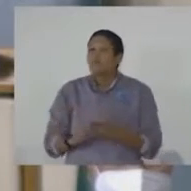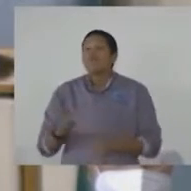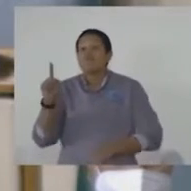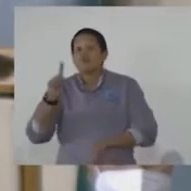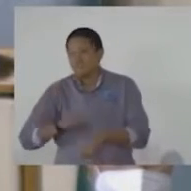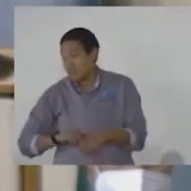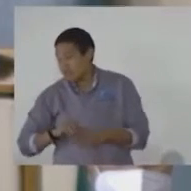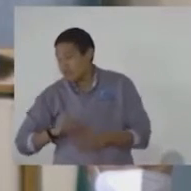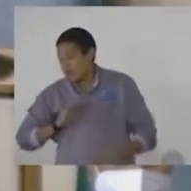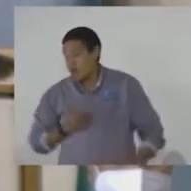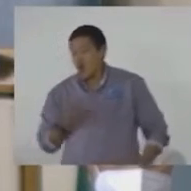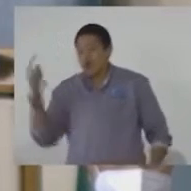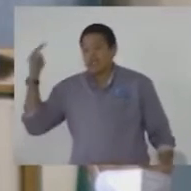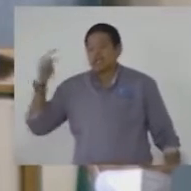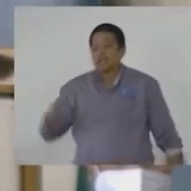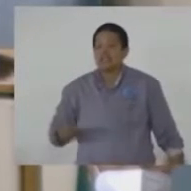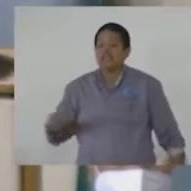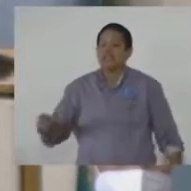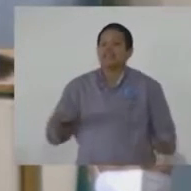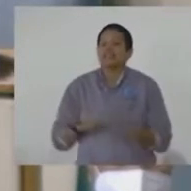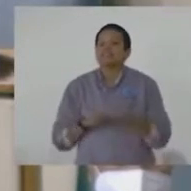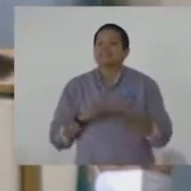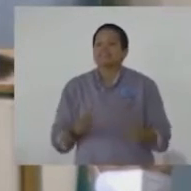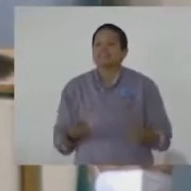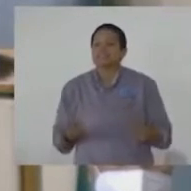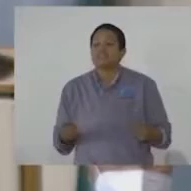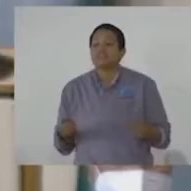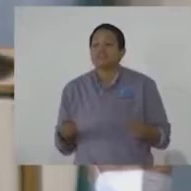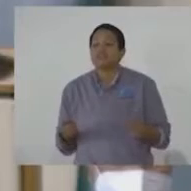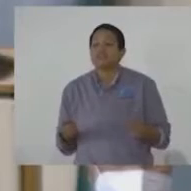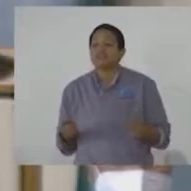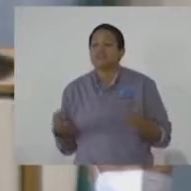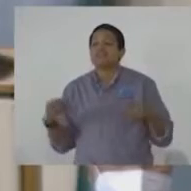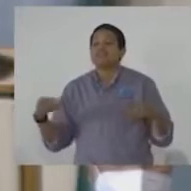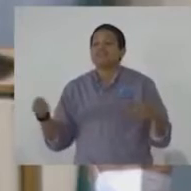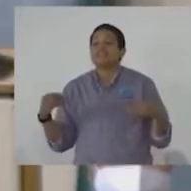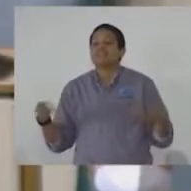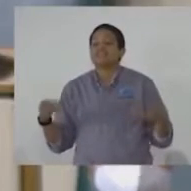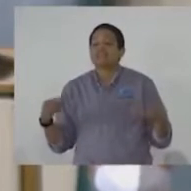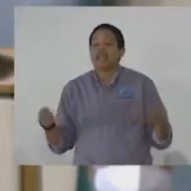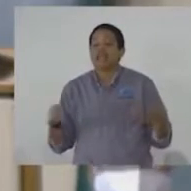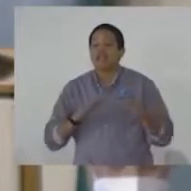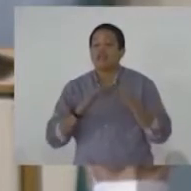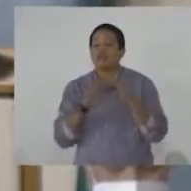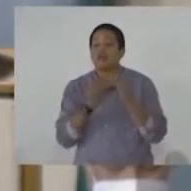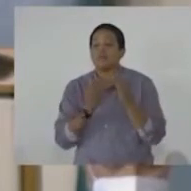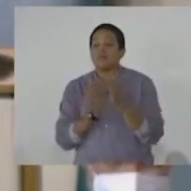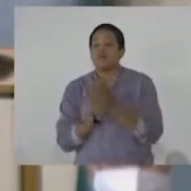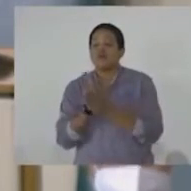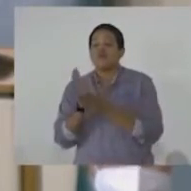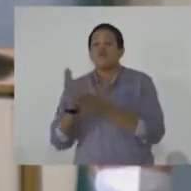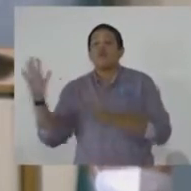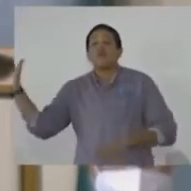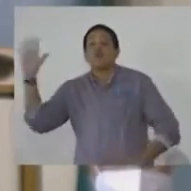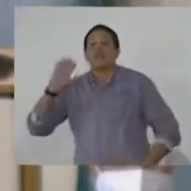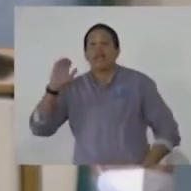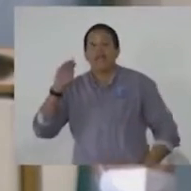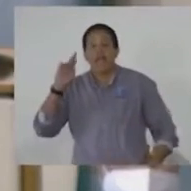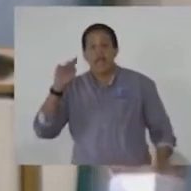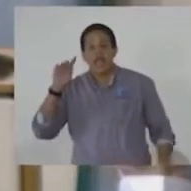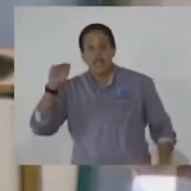our history, started to sell Destination Jamaica through their